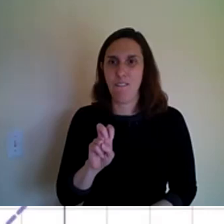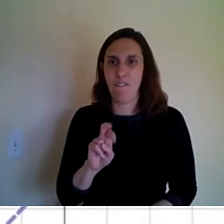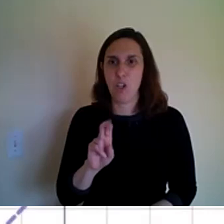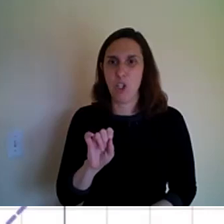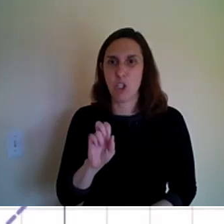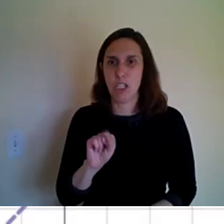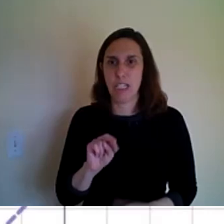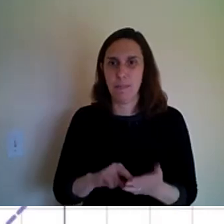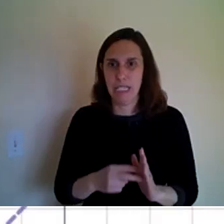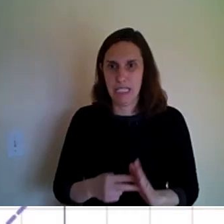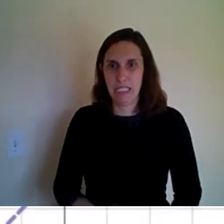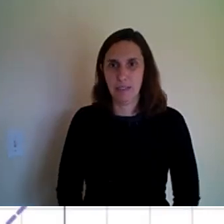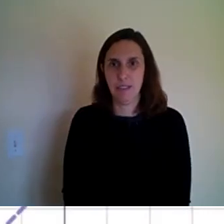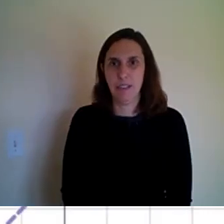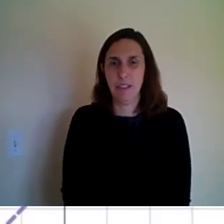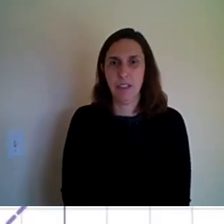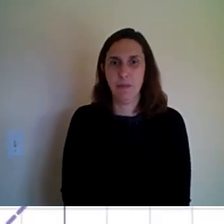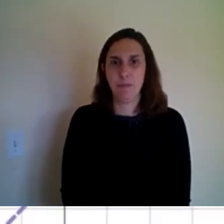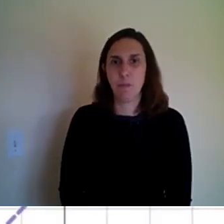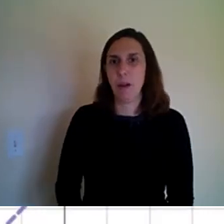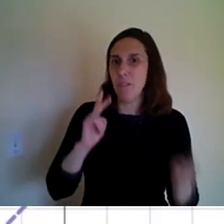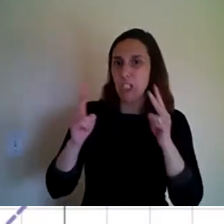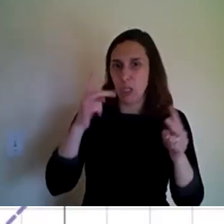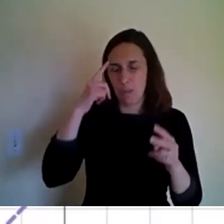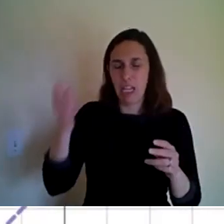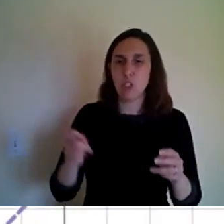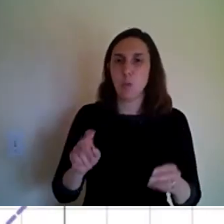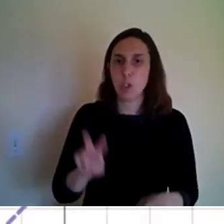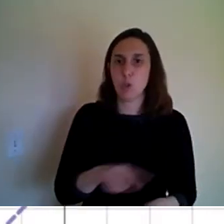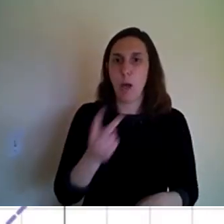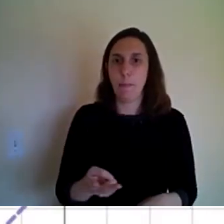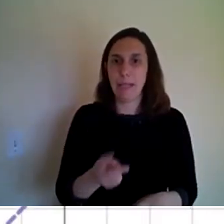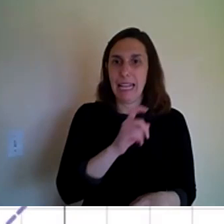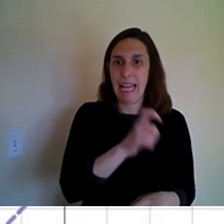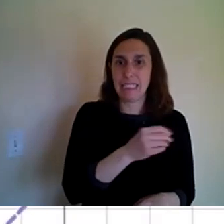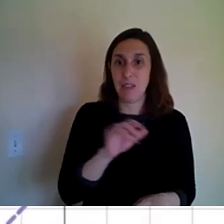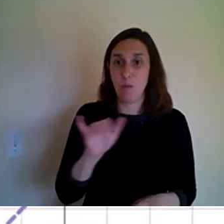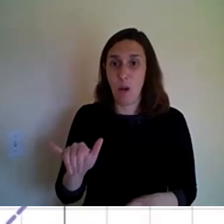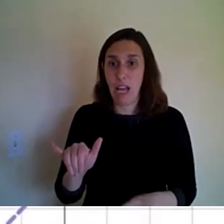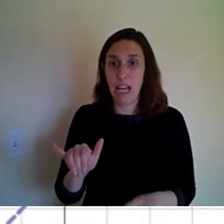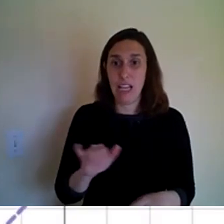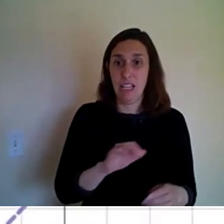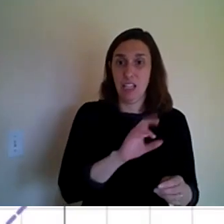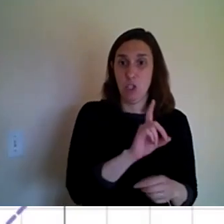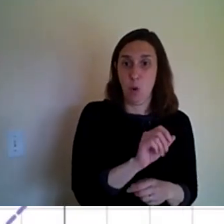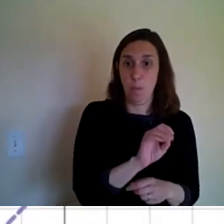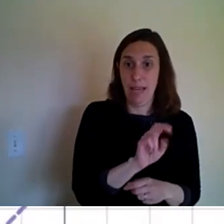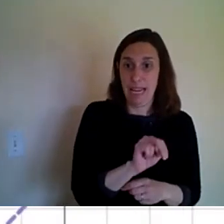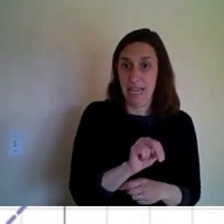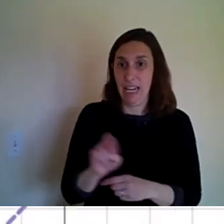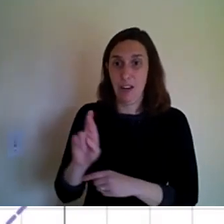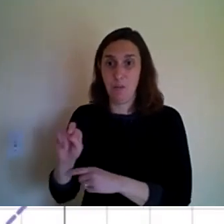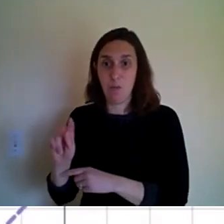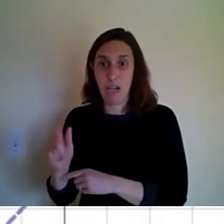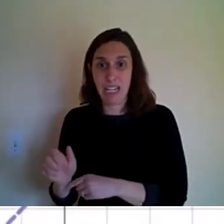And so visually, because we're swapping the x and y values, the domain and the range, it mirrors across